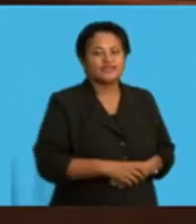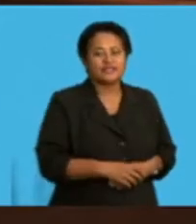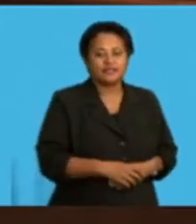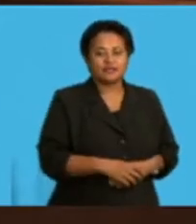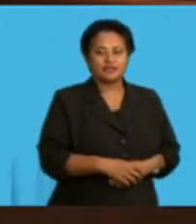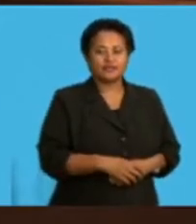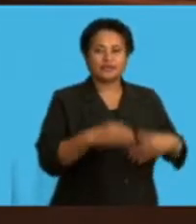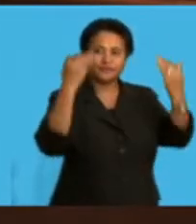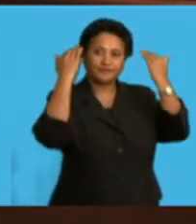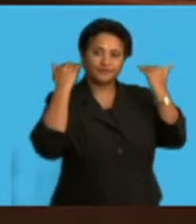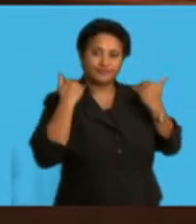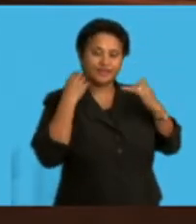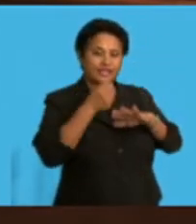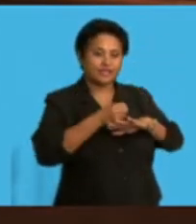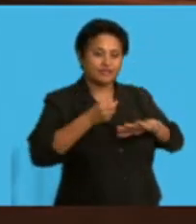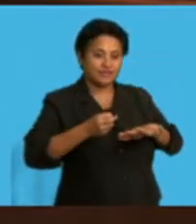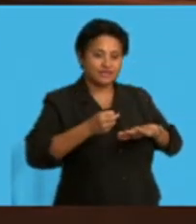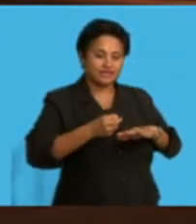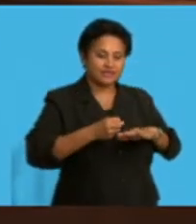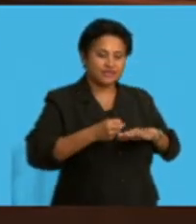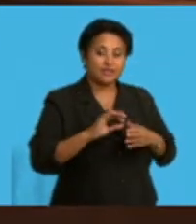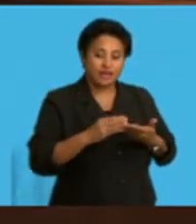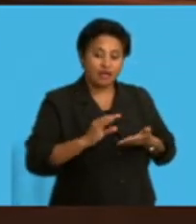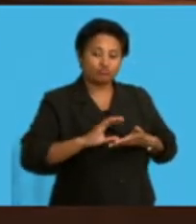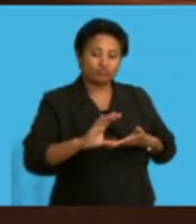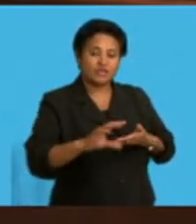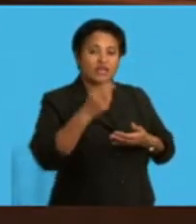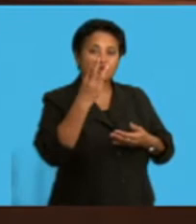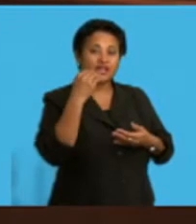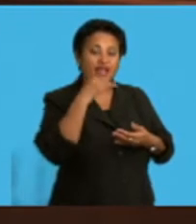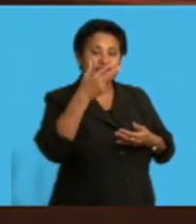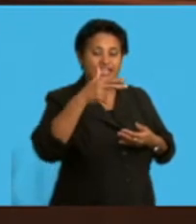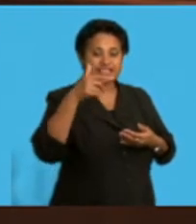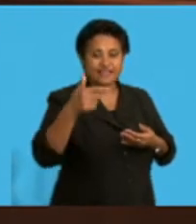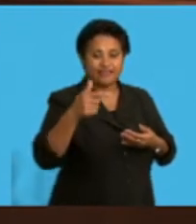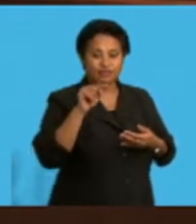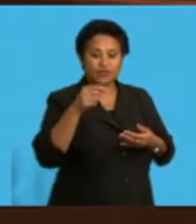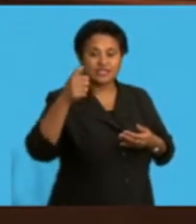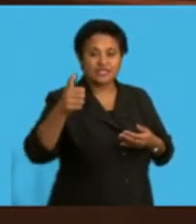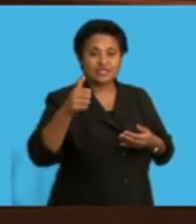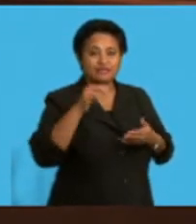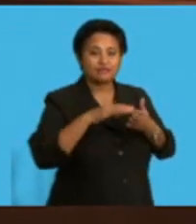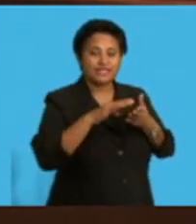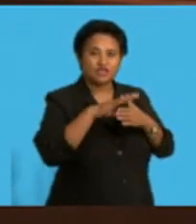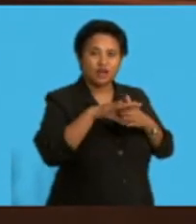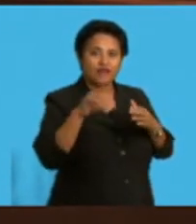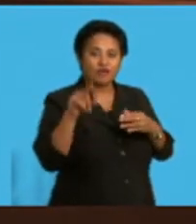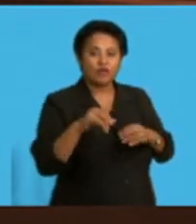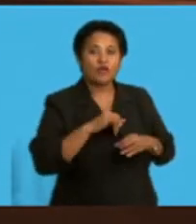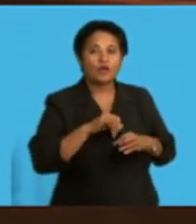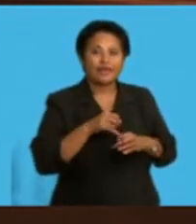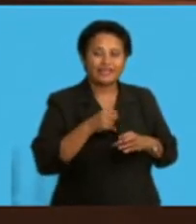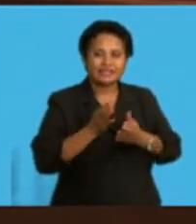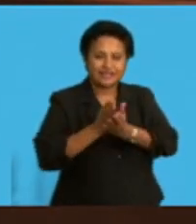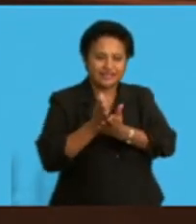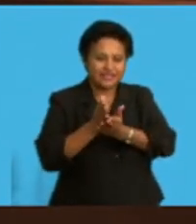Madam Speaker, government is further investing a total of $387.6 million in improving access to quality medical services, an increase